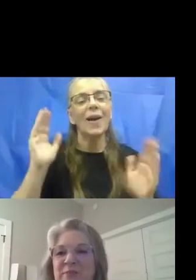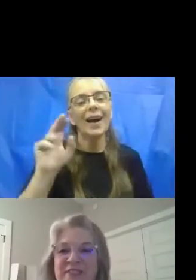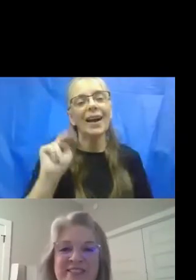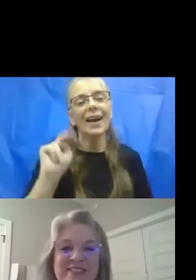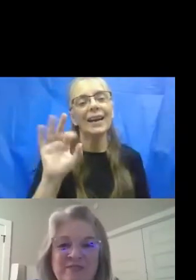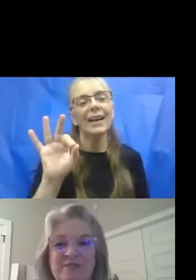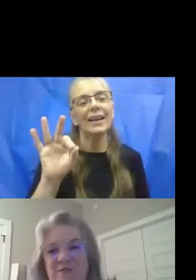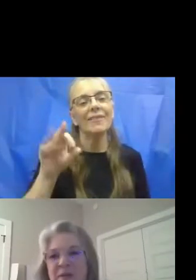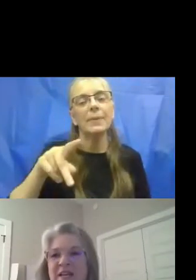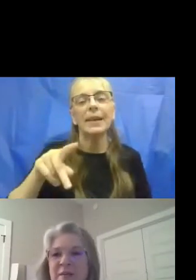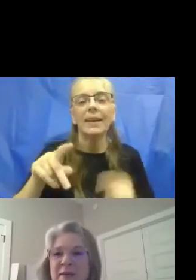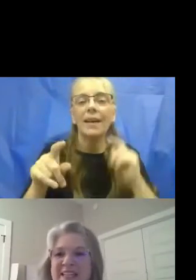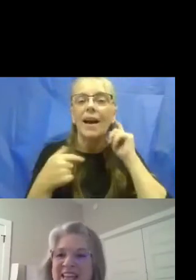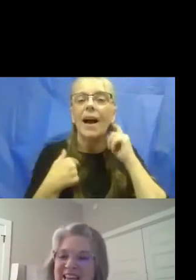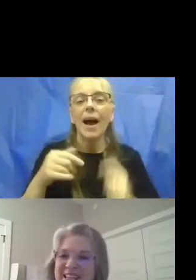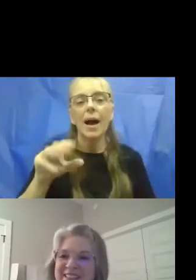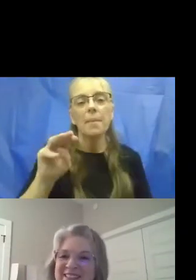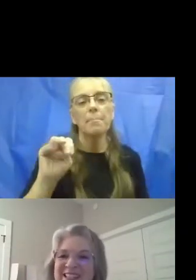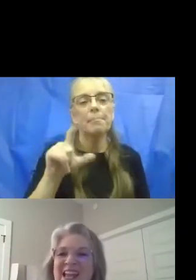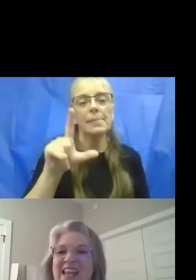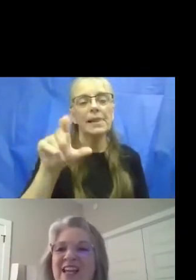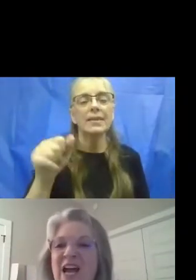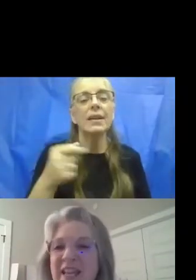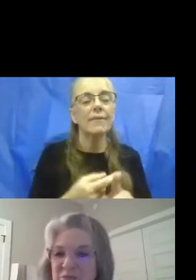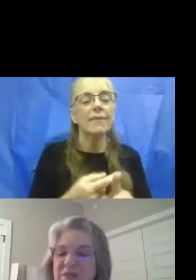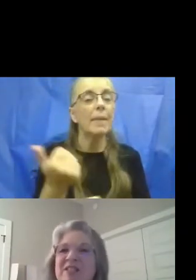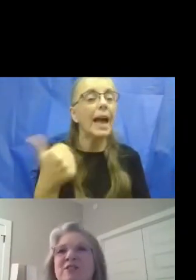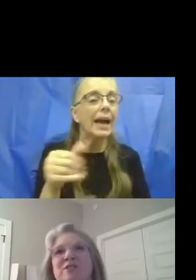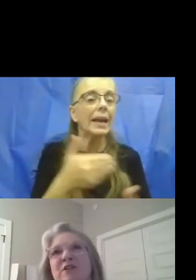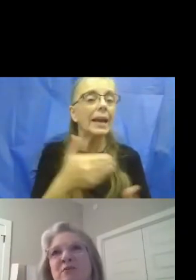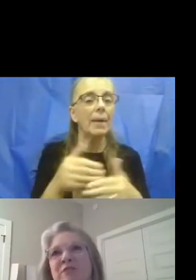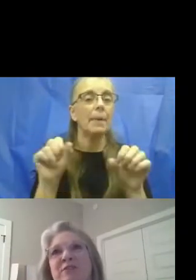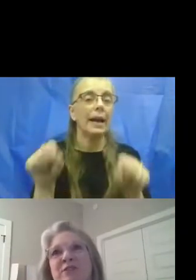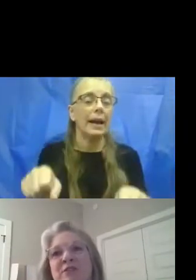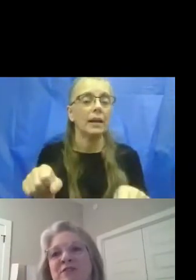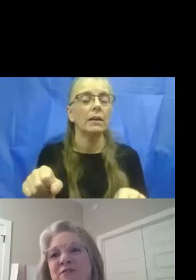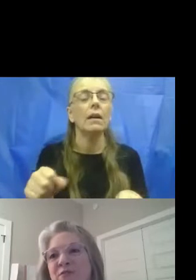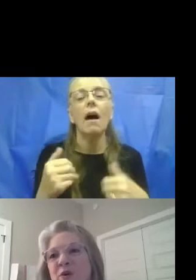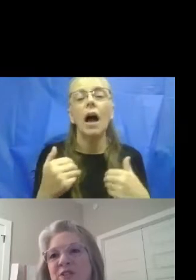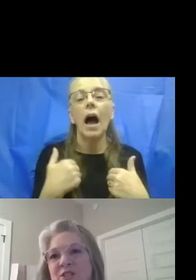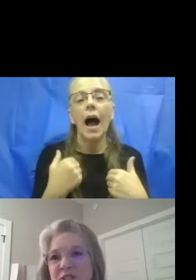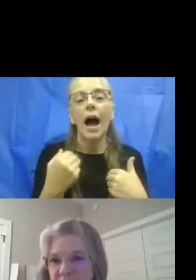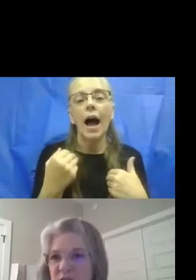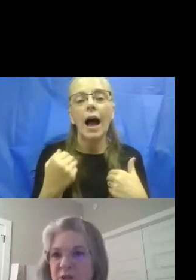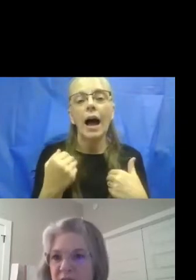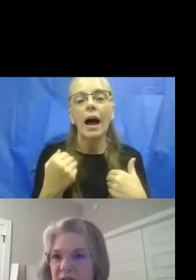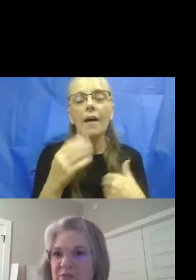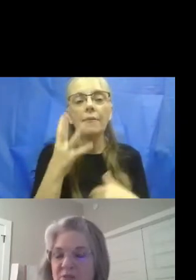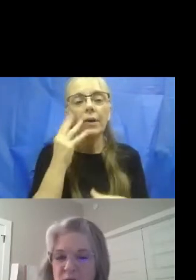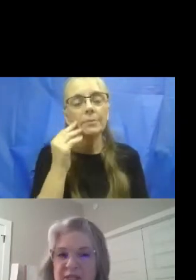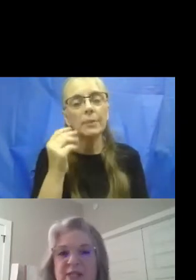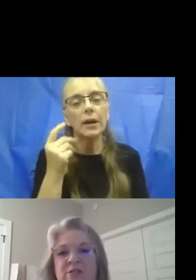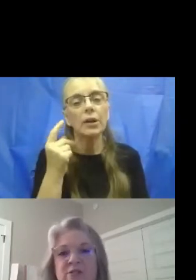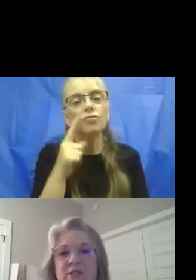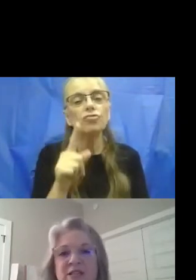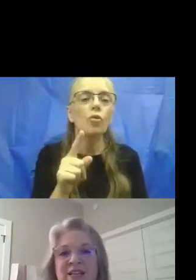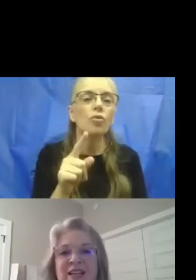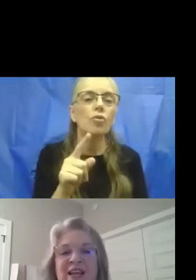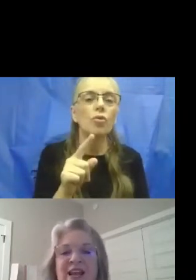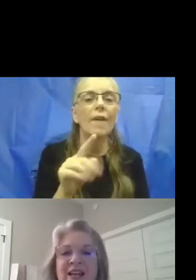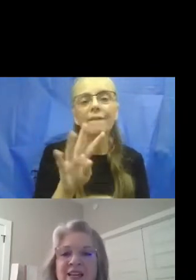Melissa Reardon from Any Baby Can, and I have been a nurse home visitor for just short of